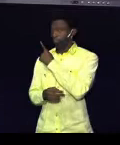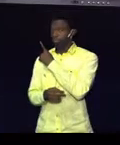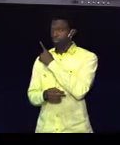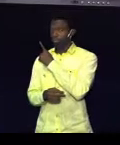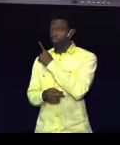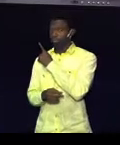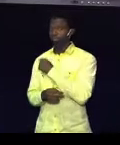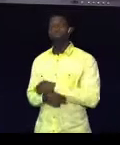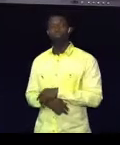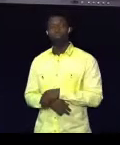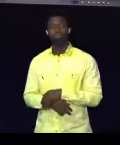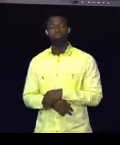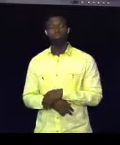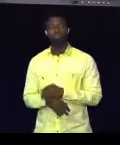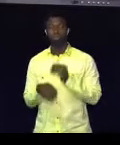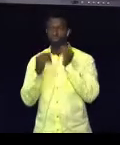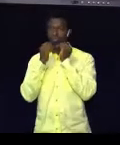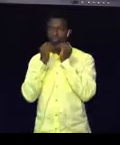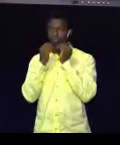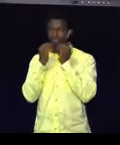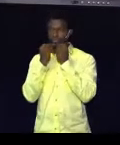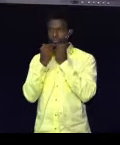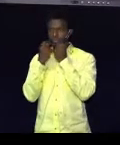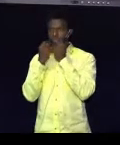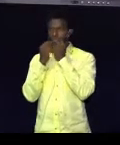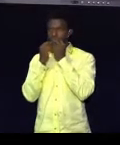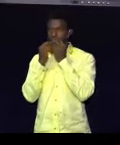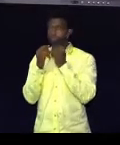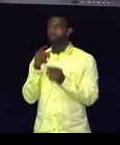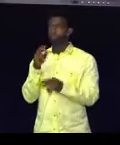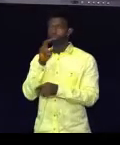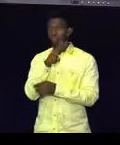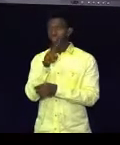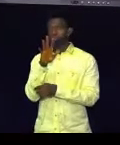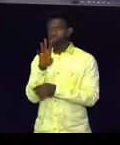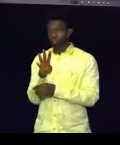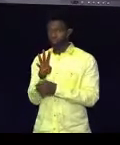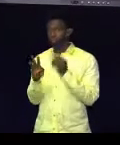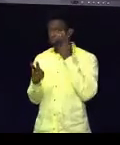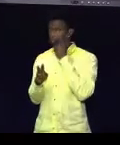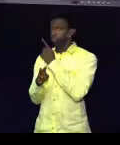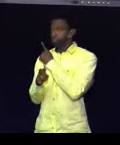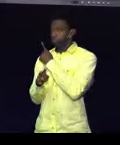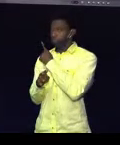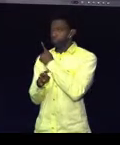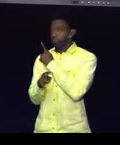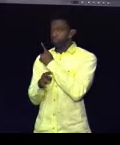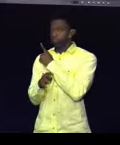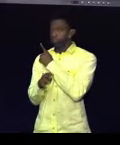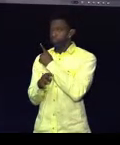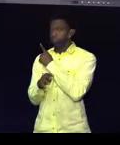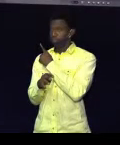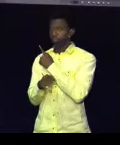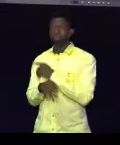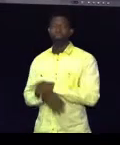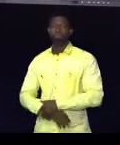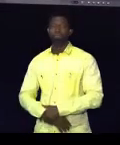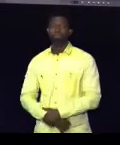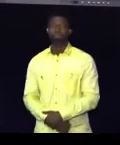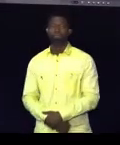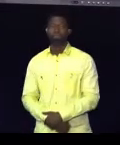multiple of 6. It's also a multiple of 12. You can see pulsing. I'll circle it for you. We also have 24. 24 is a multiple of